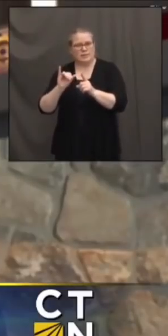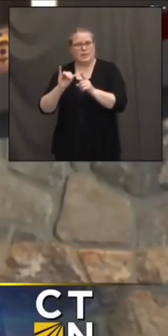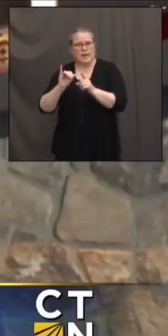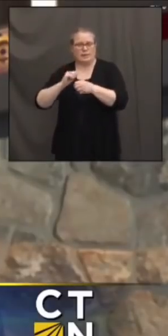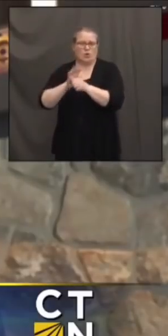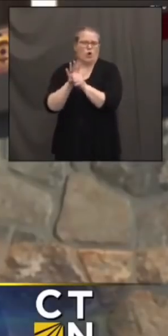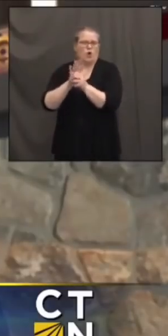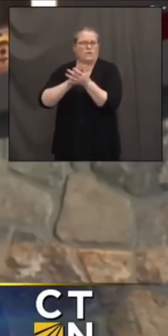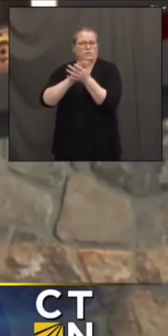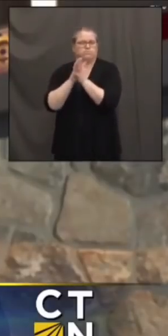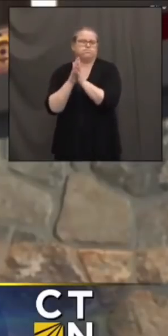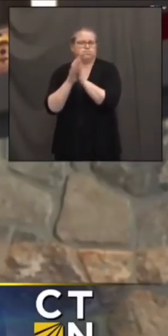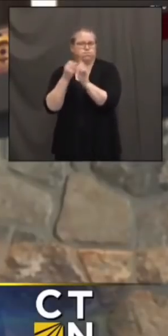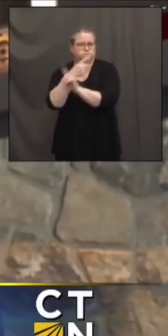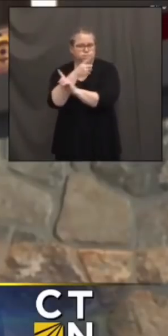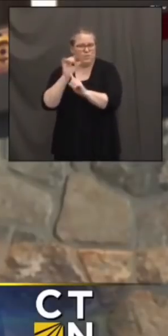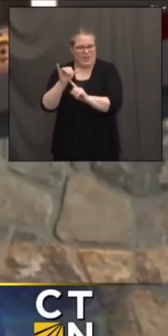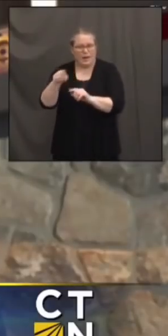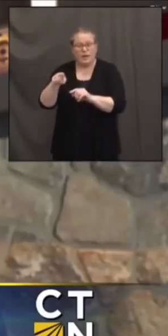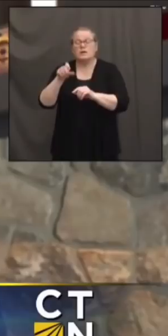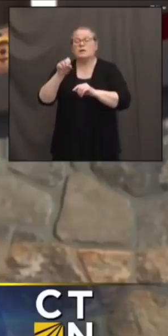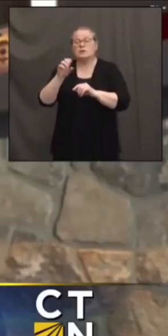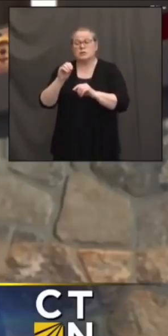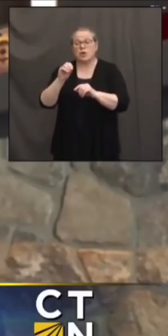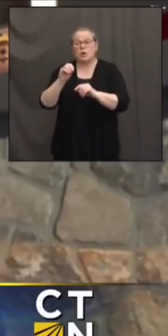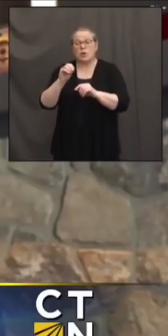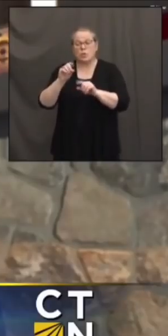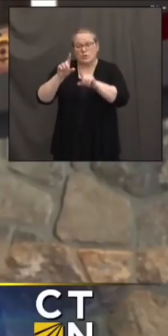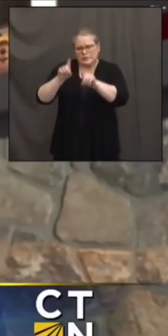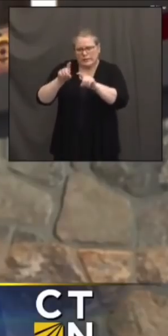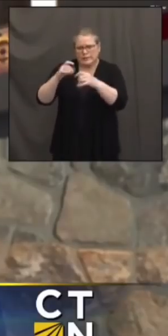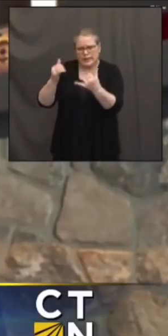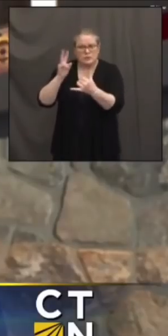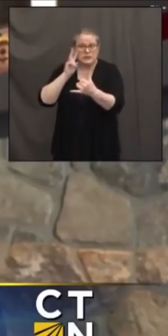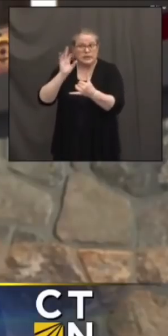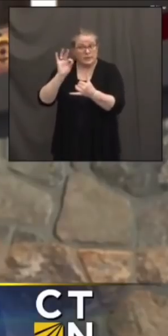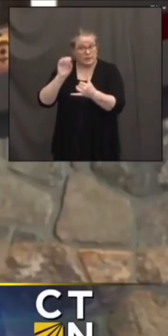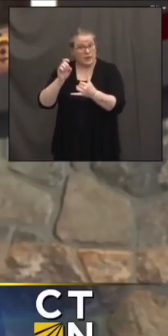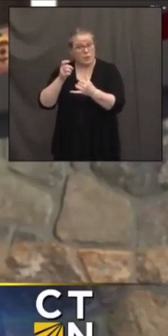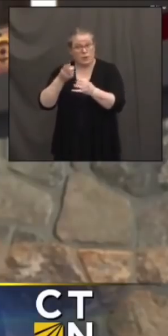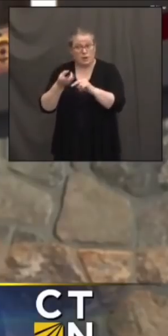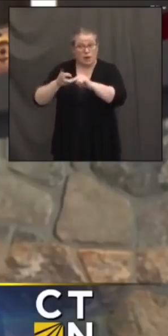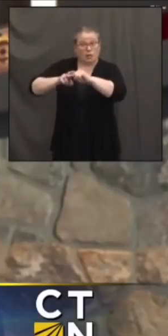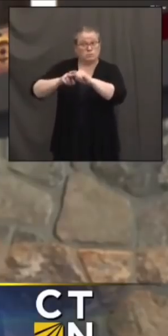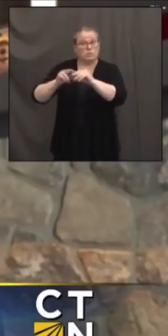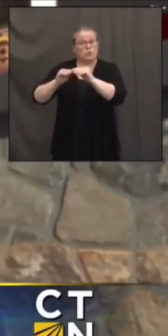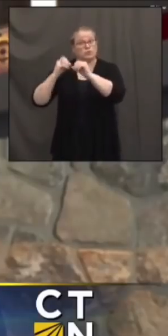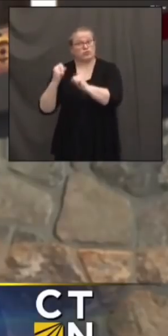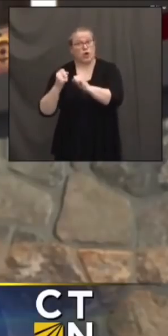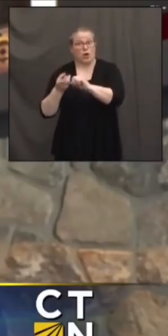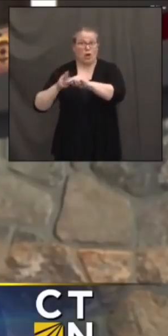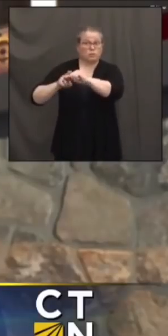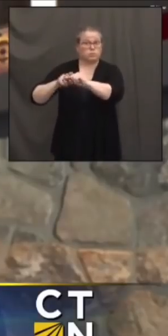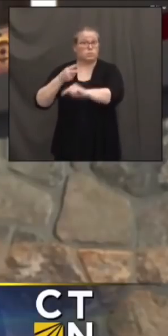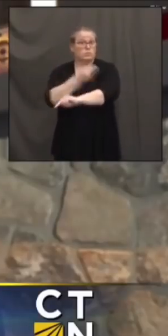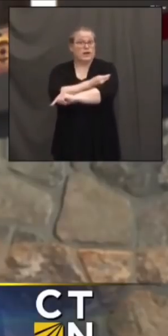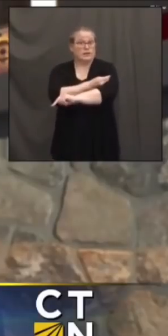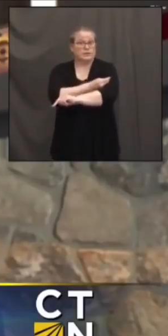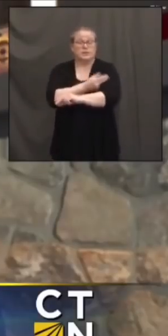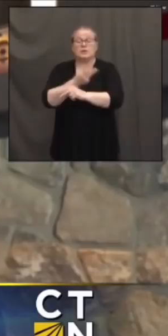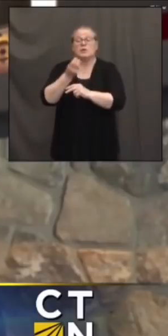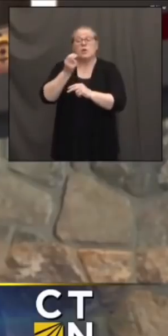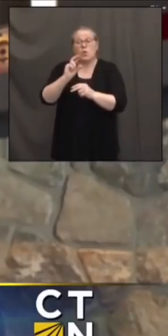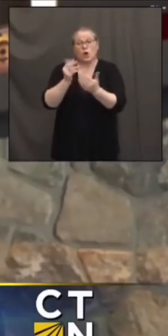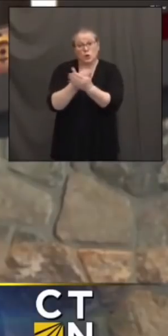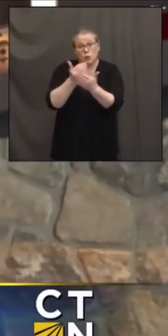additional protection. So I think that that's going to be the question, whether or not an additional dose of the existing vaccine versus a dose of a new variant vaccine,